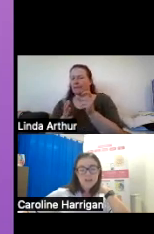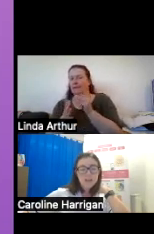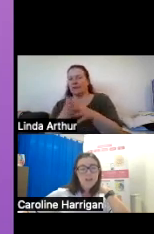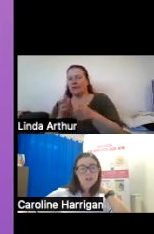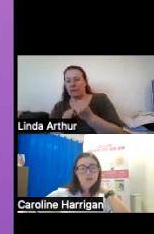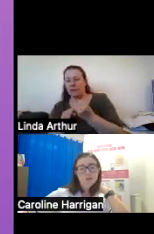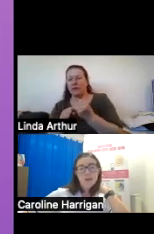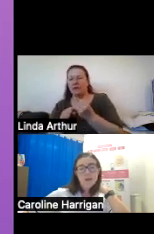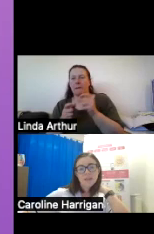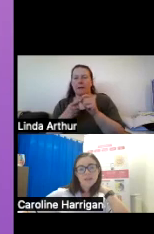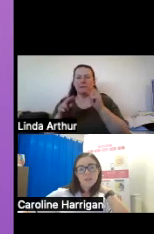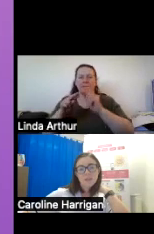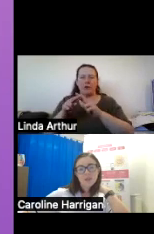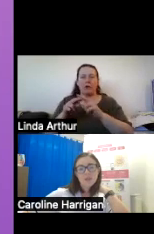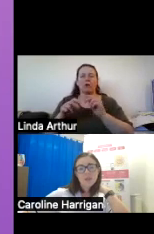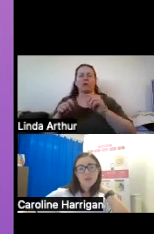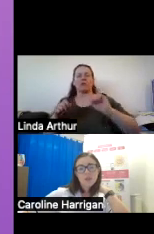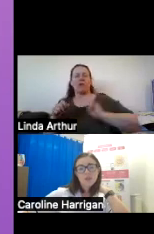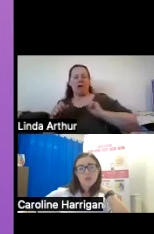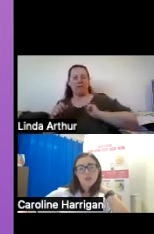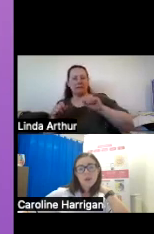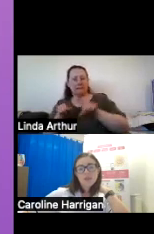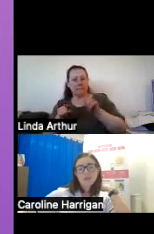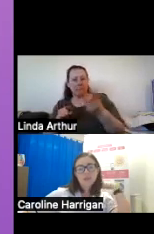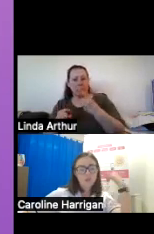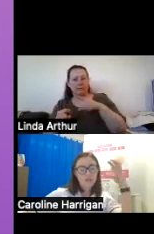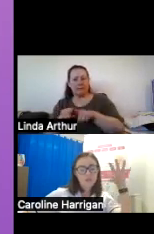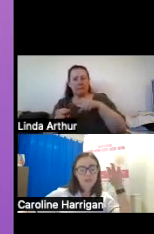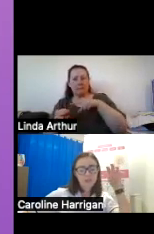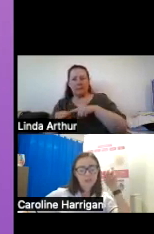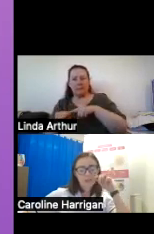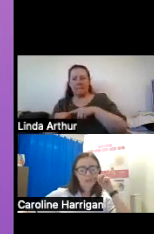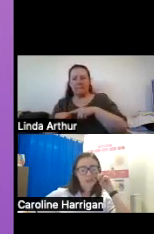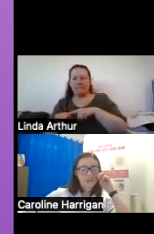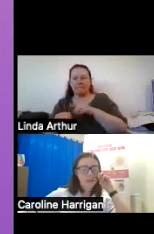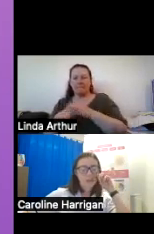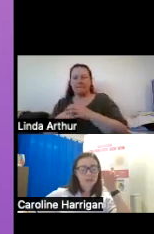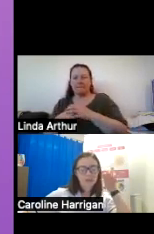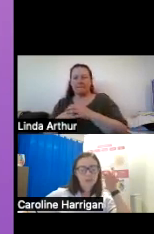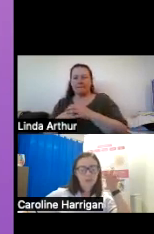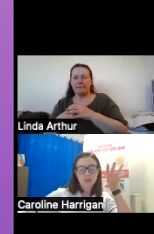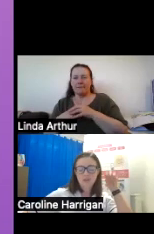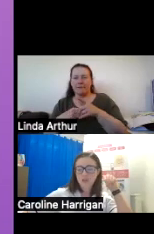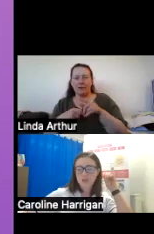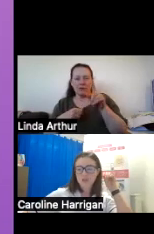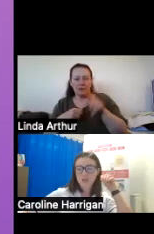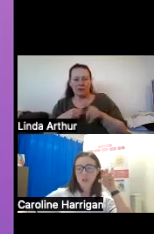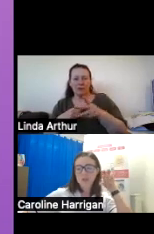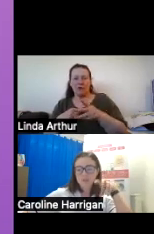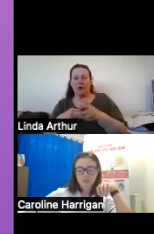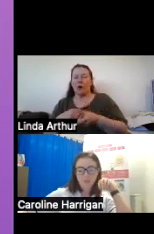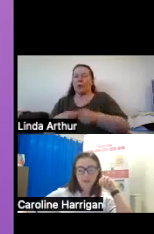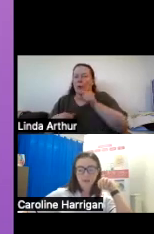at the same time. So try this for me now. So you're doing your pelvic floor. So whatever wee verbal cue there made sense to you, either sucking the